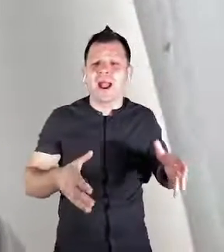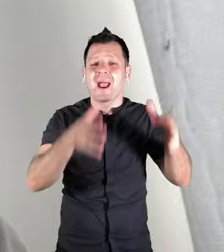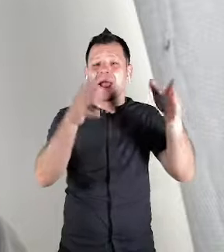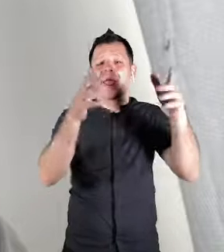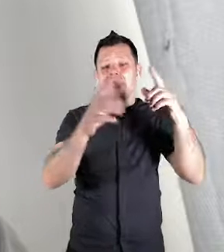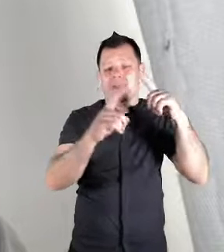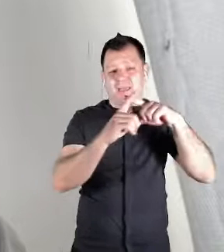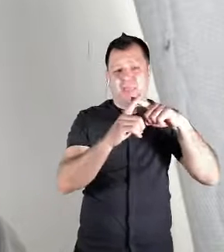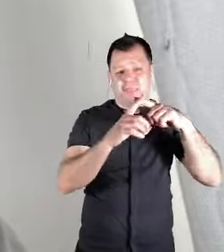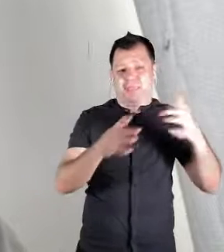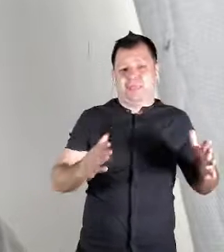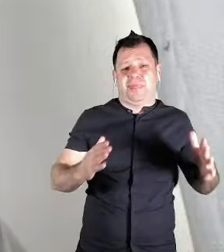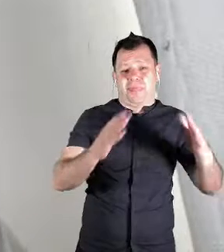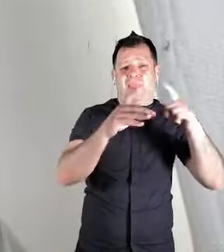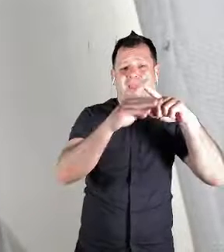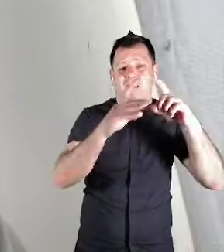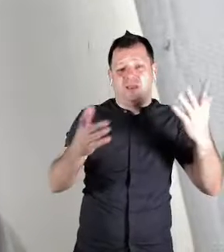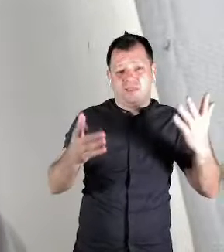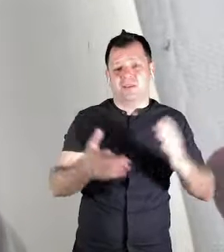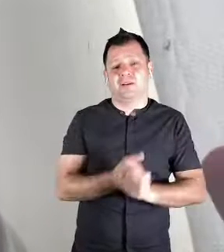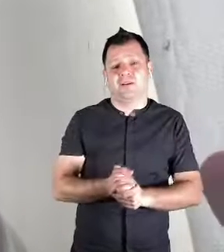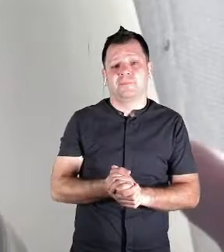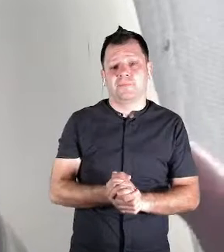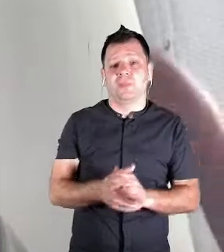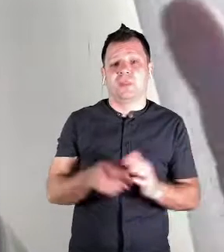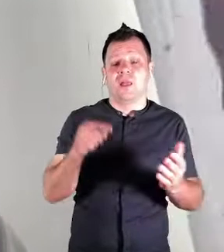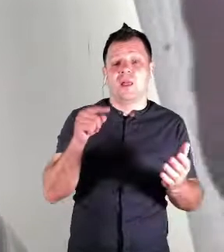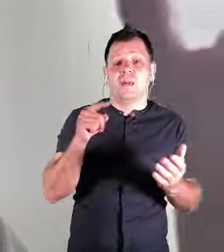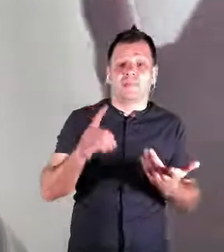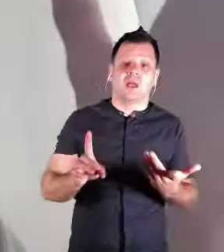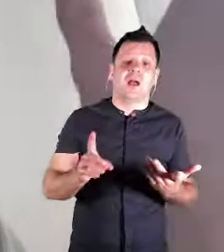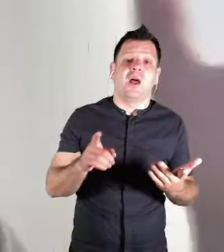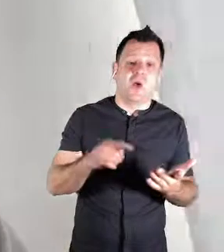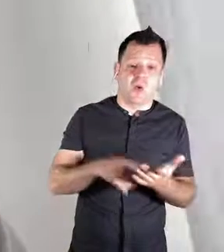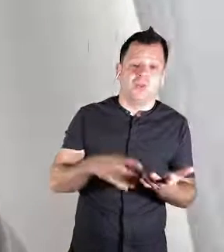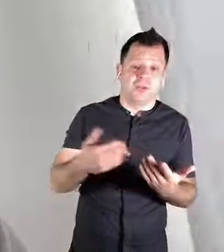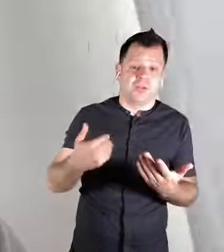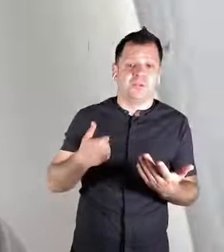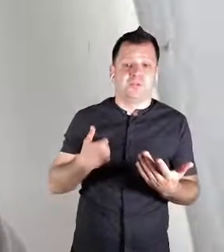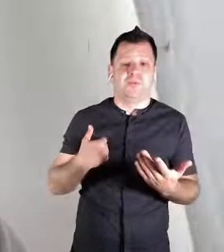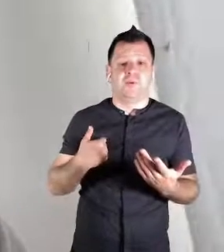industrial heritage here. It's, I mean,